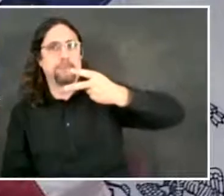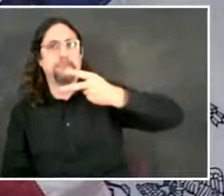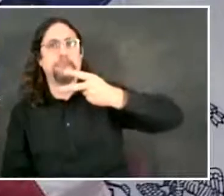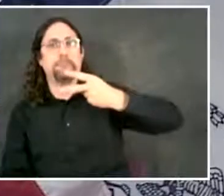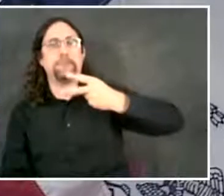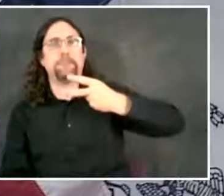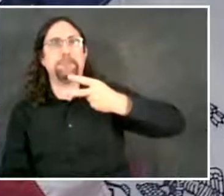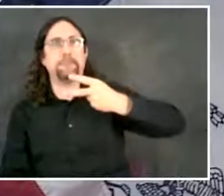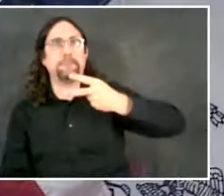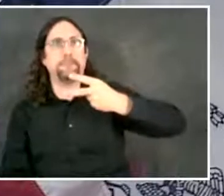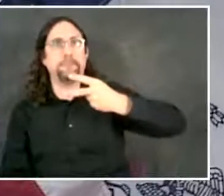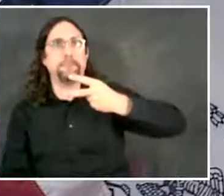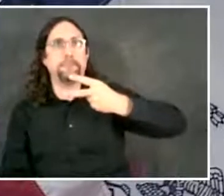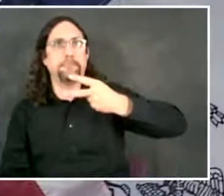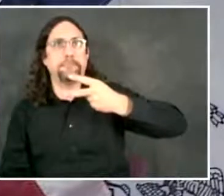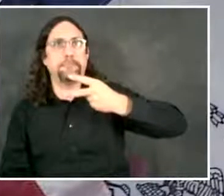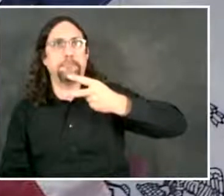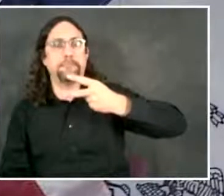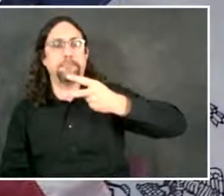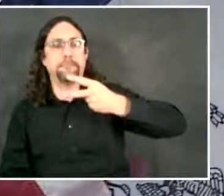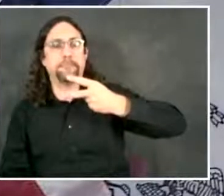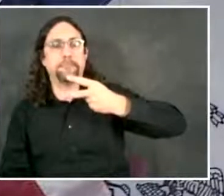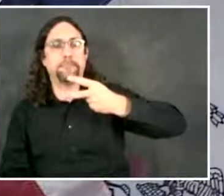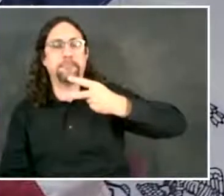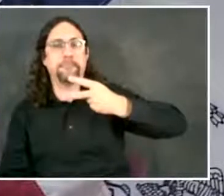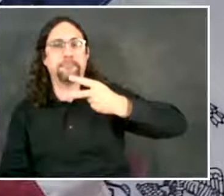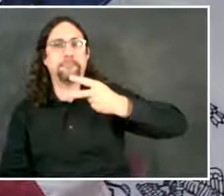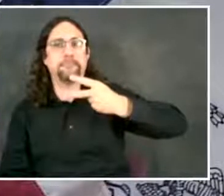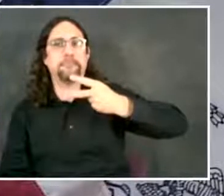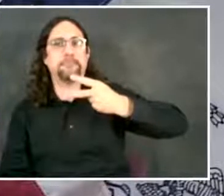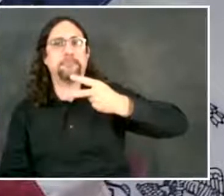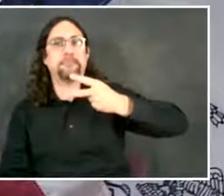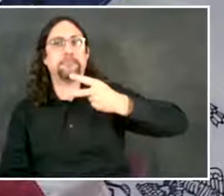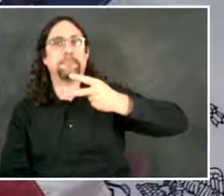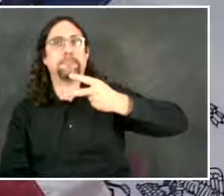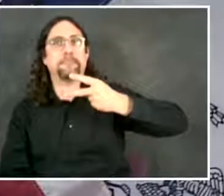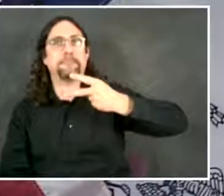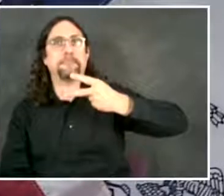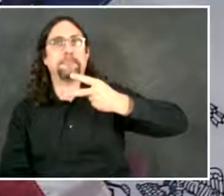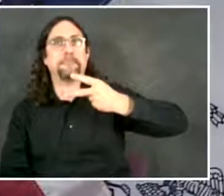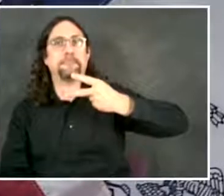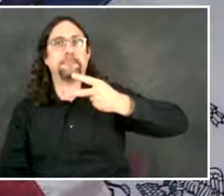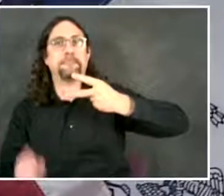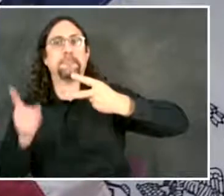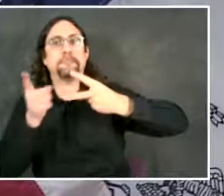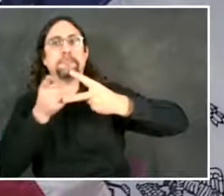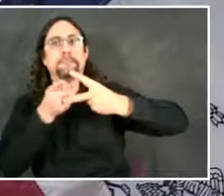how do you ensure that the crackdown of the NY...